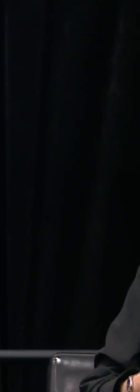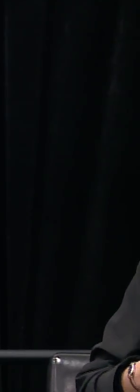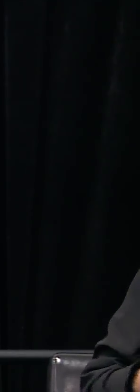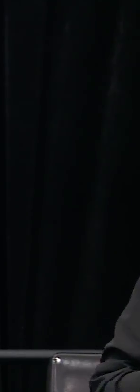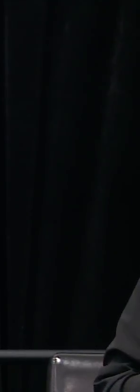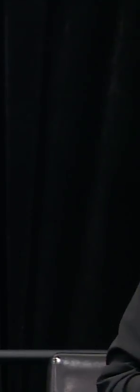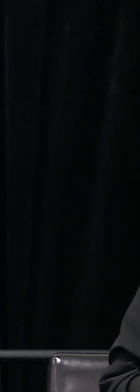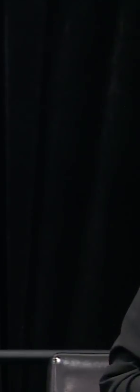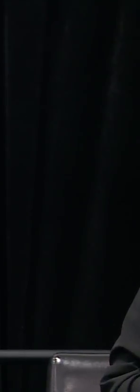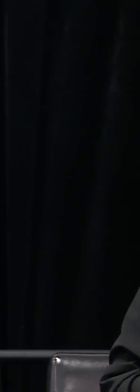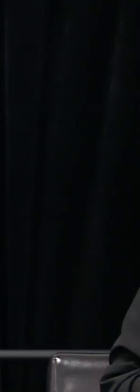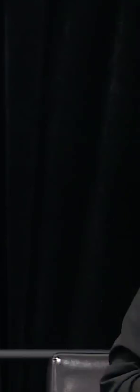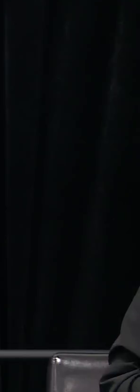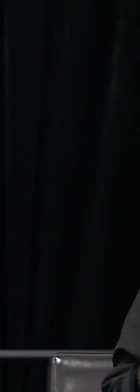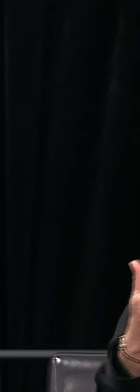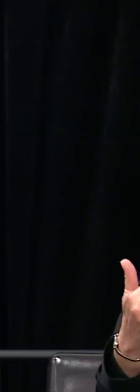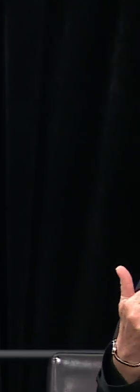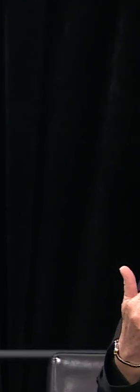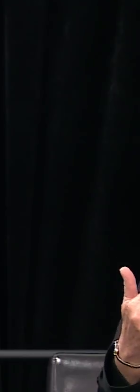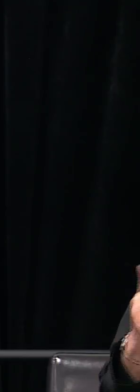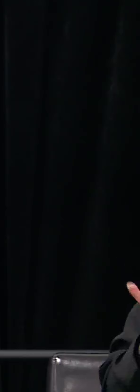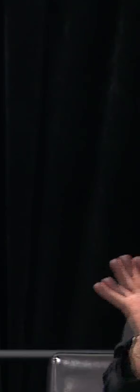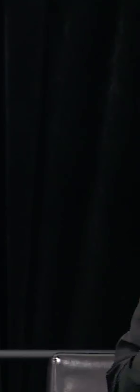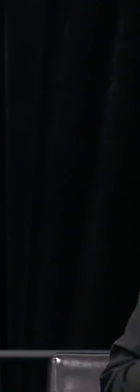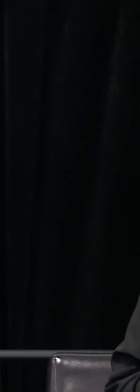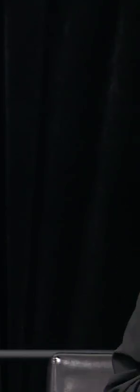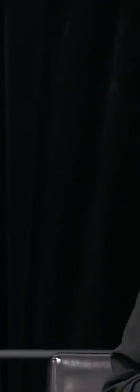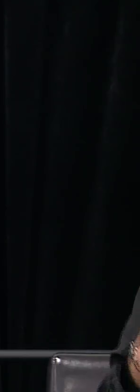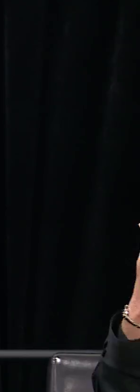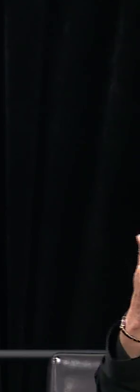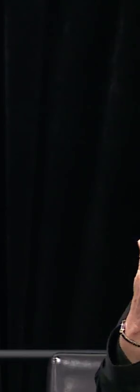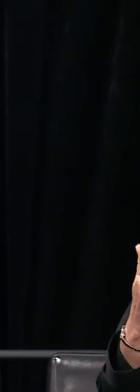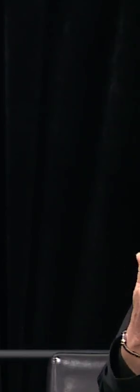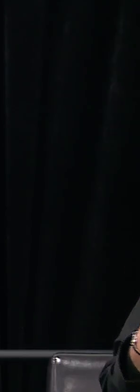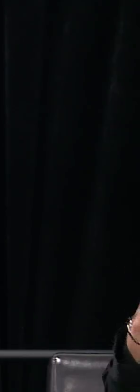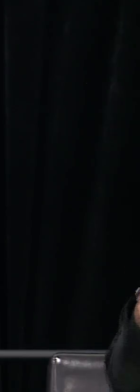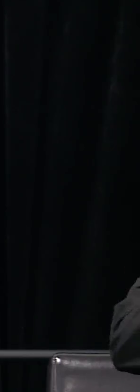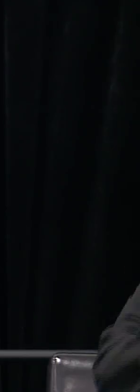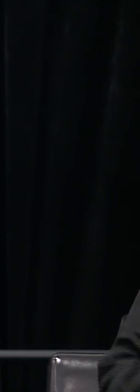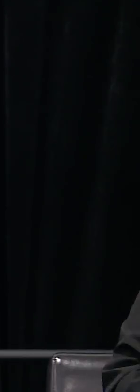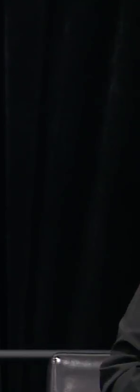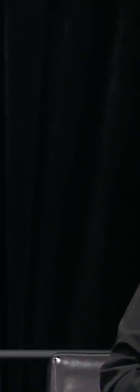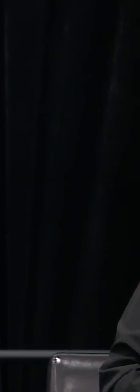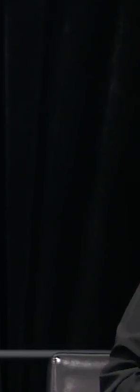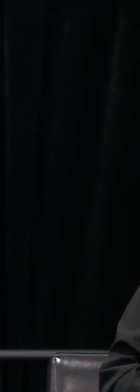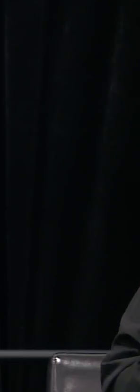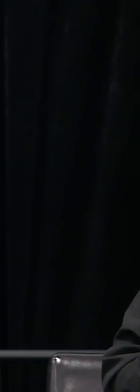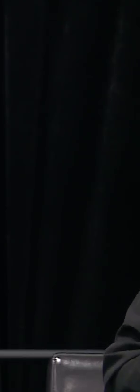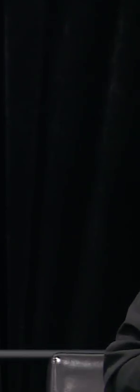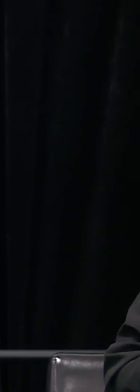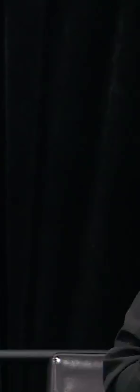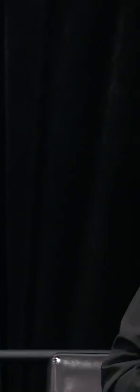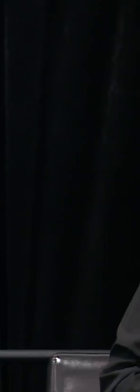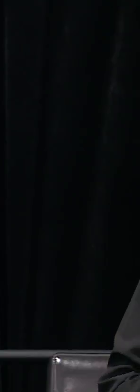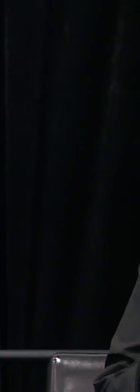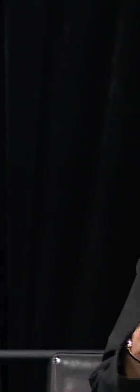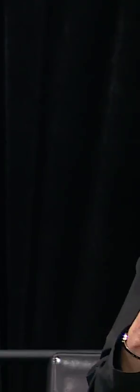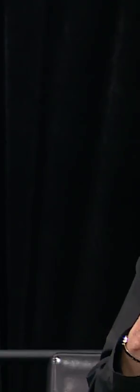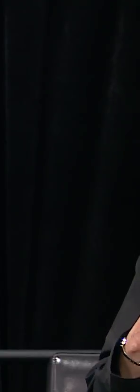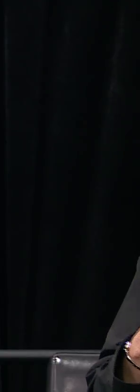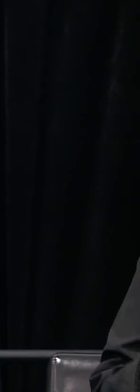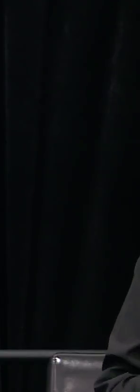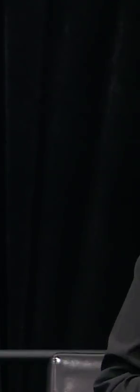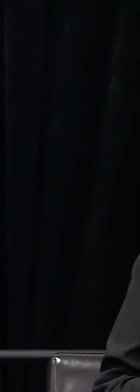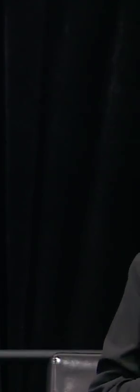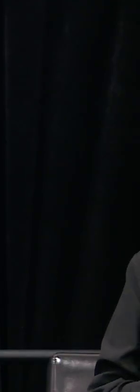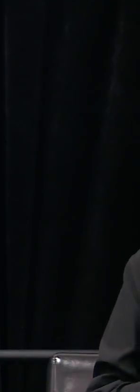today, this is a great and very important day. Today, we're going to fight for accessibility. So it was in